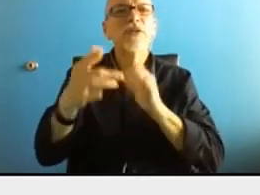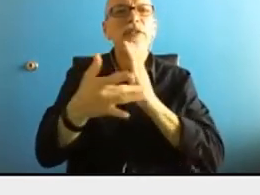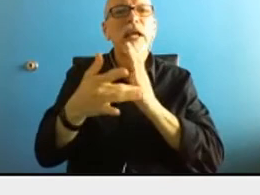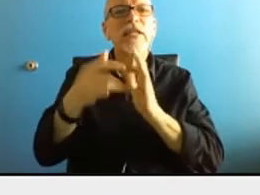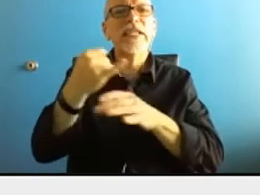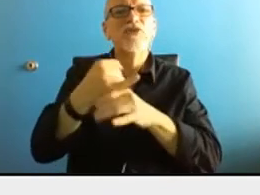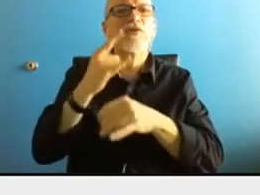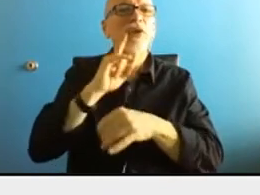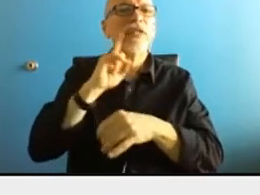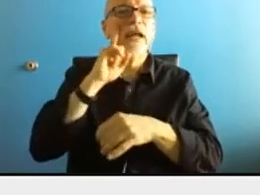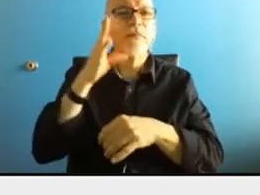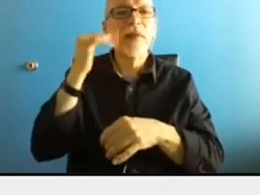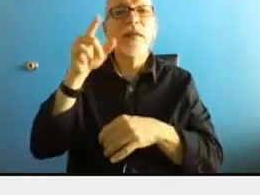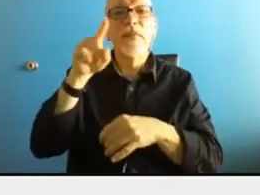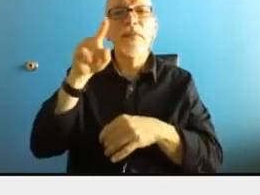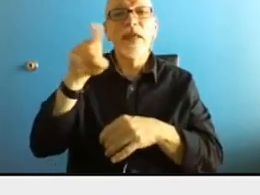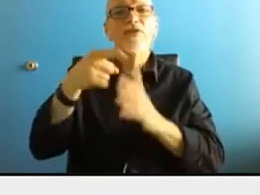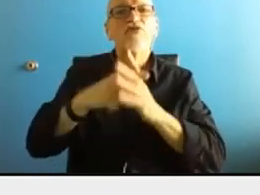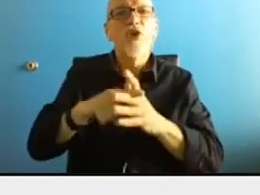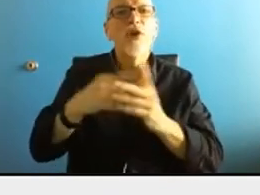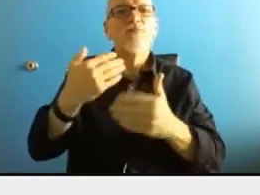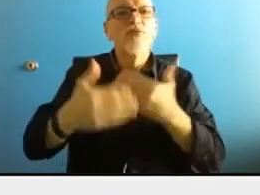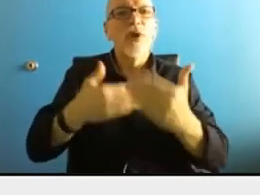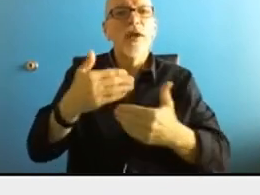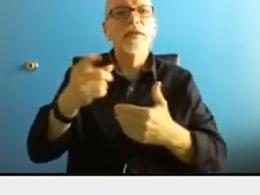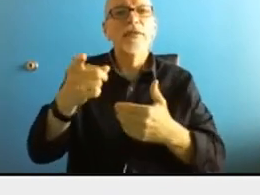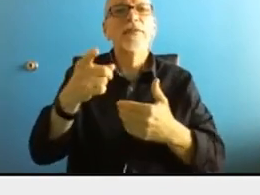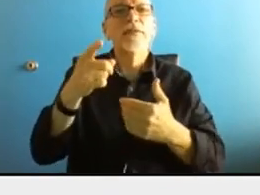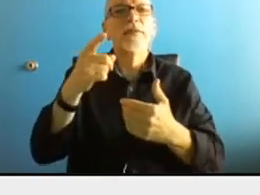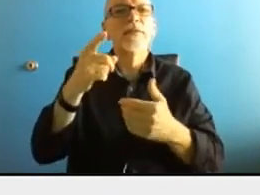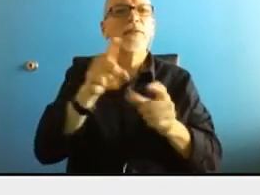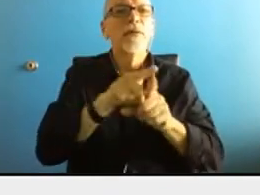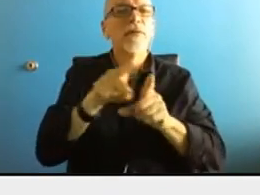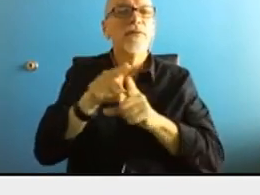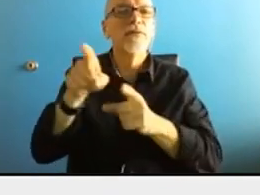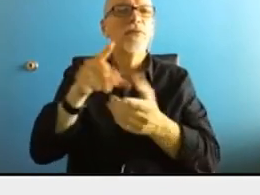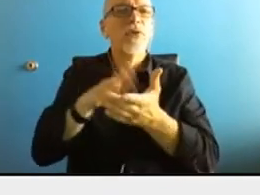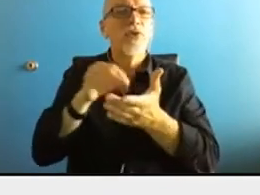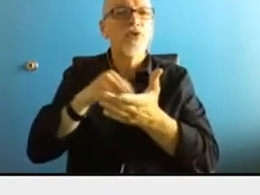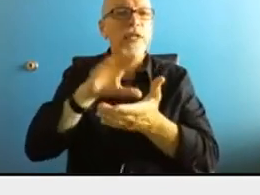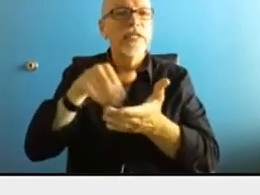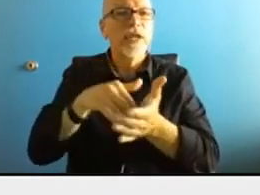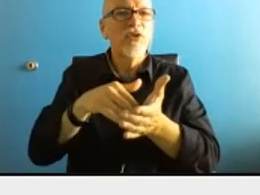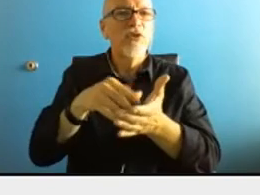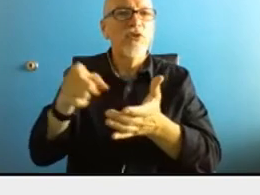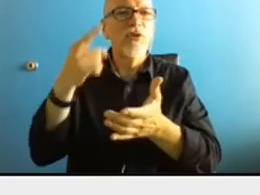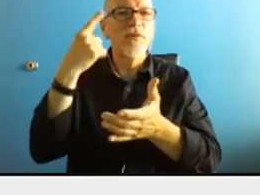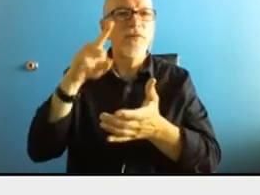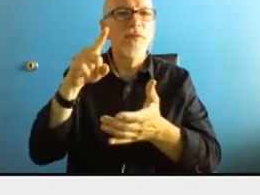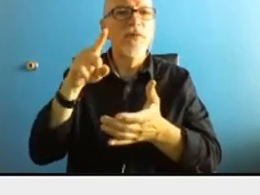well, because they have started a process, as well as the Learning Center for Deaf,